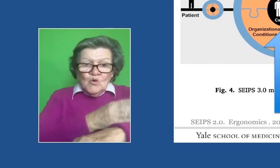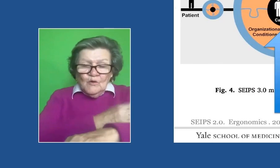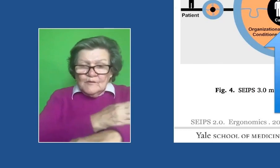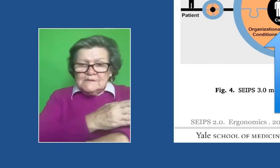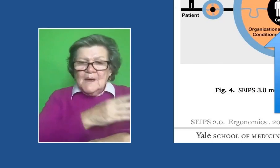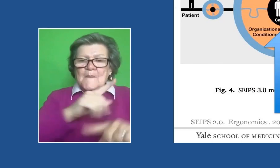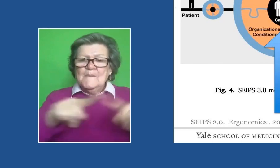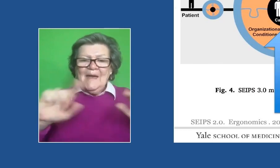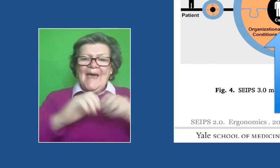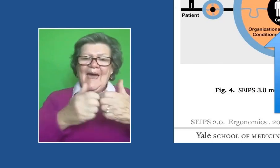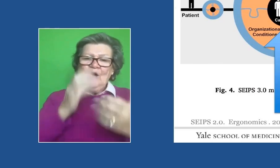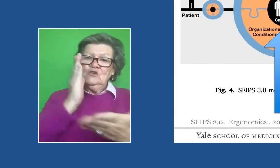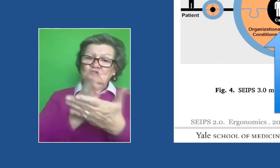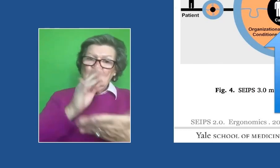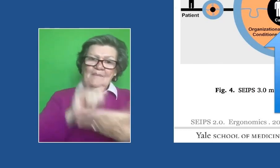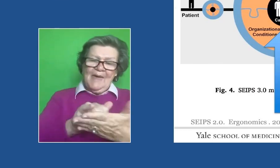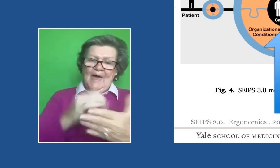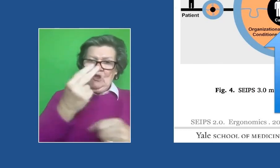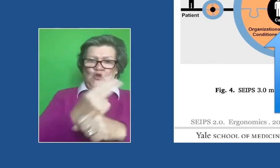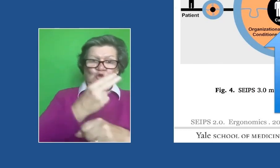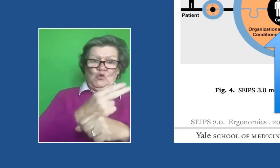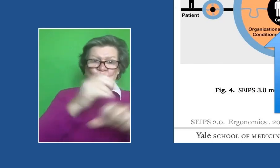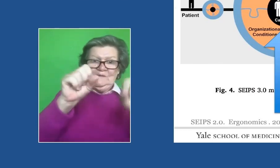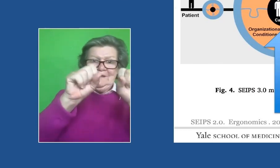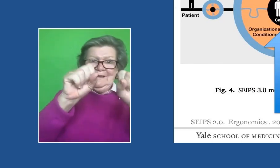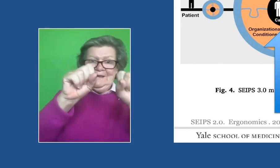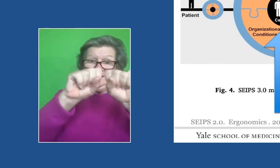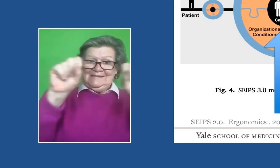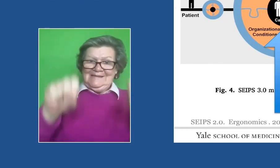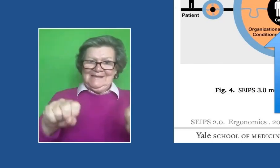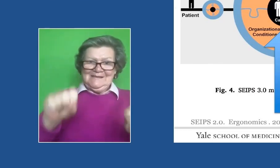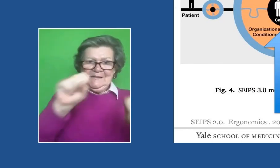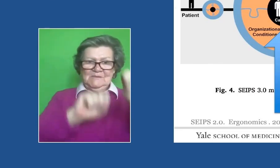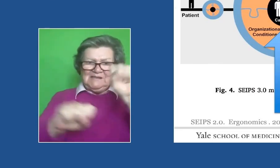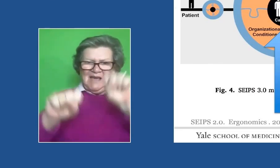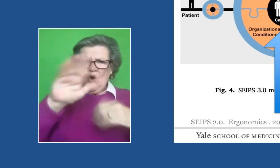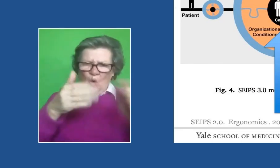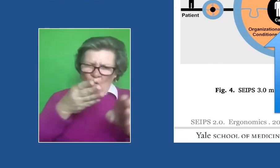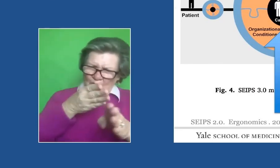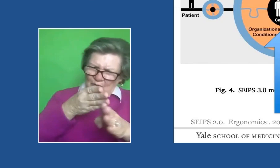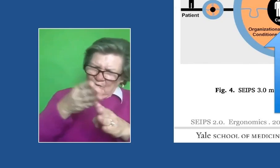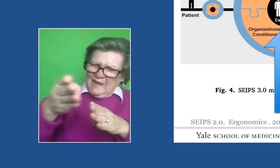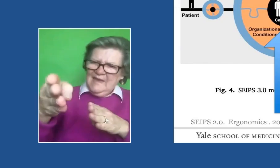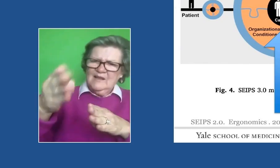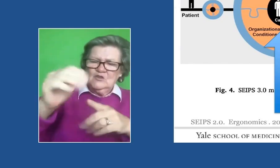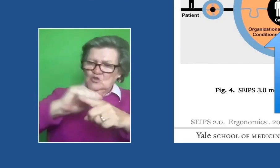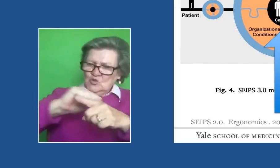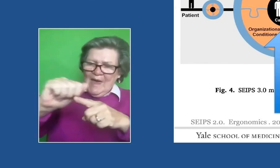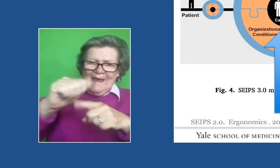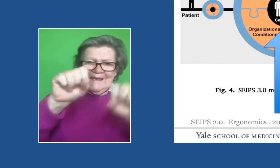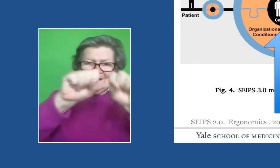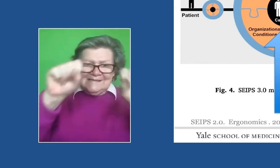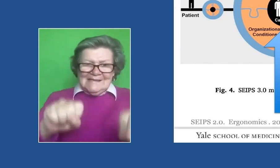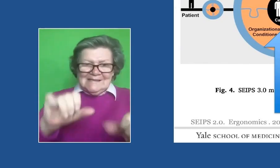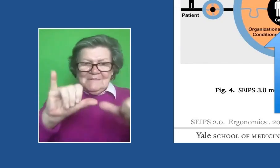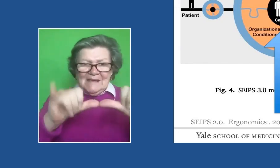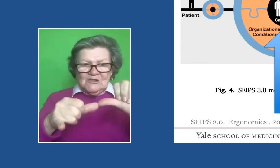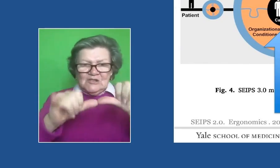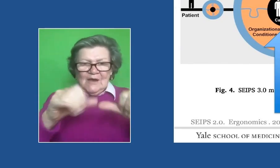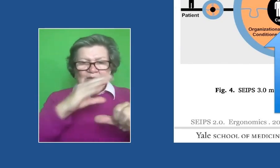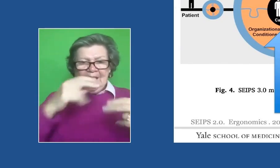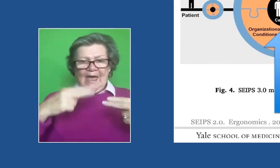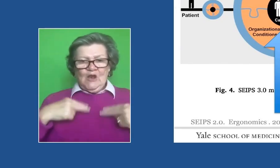use system science. And there's actually a whole field of individuals trained in systems engineering and human factors.